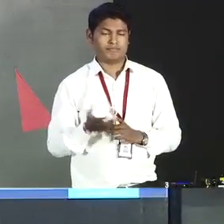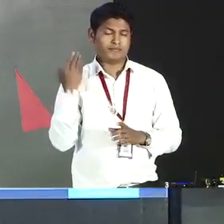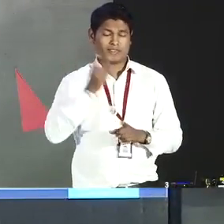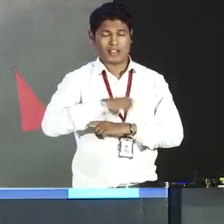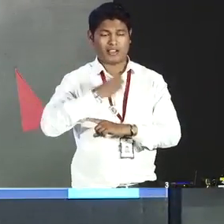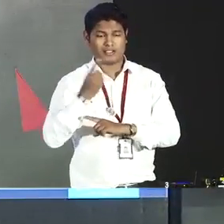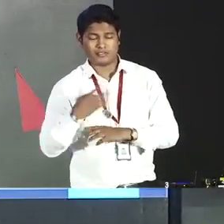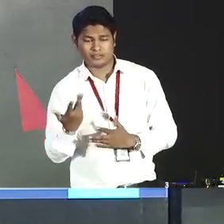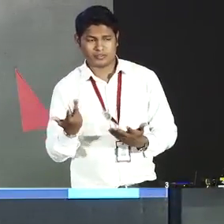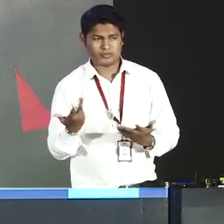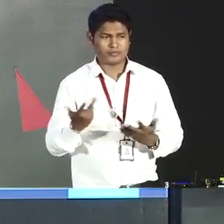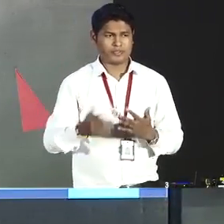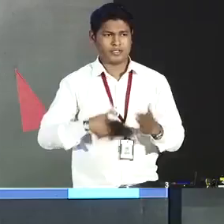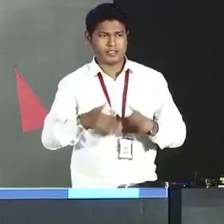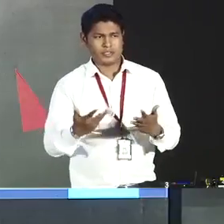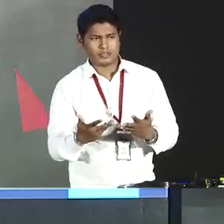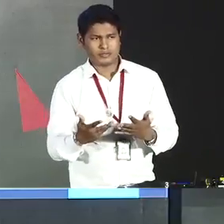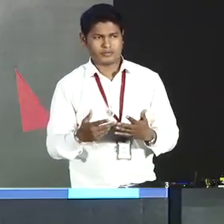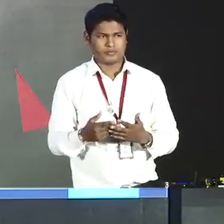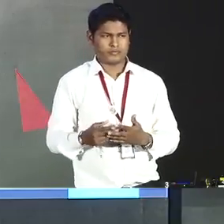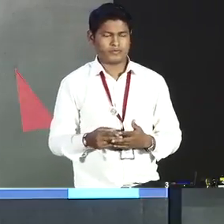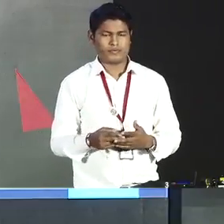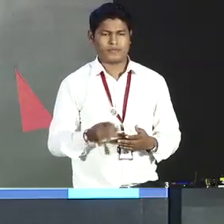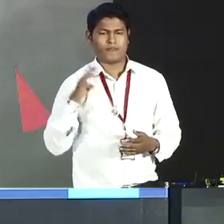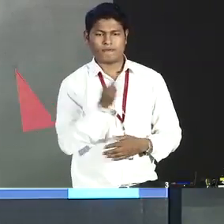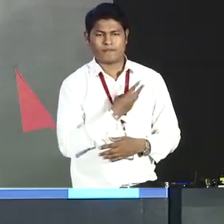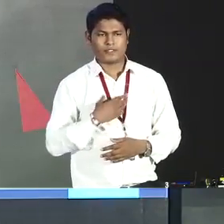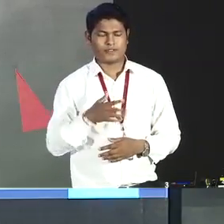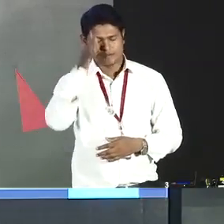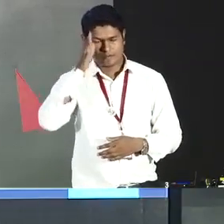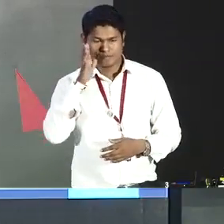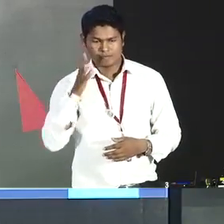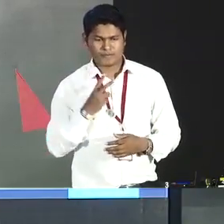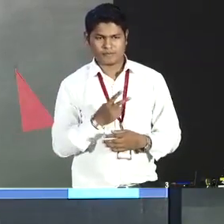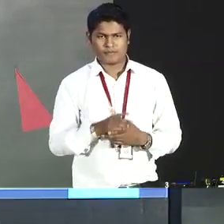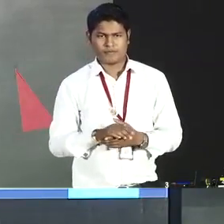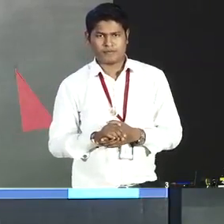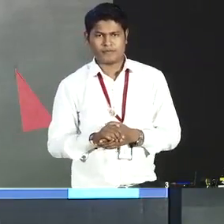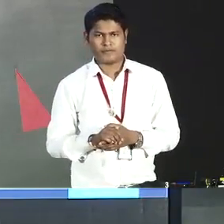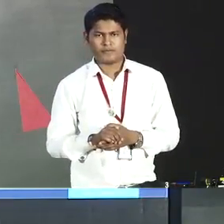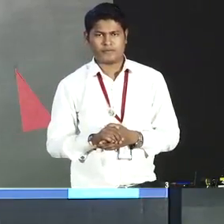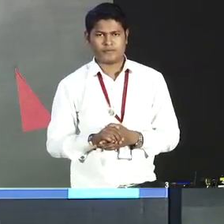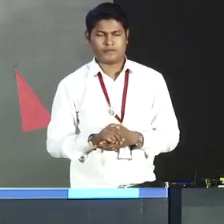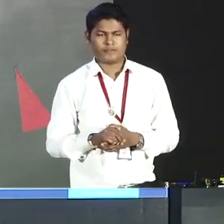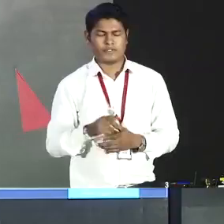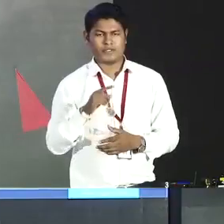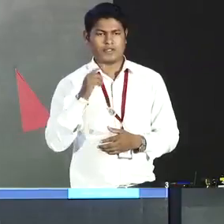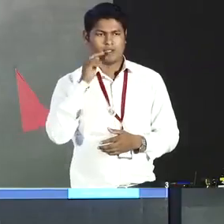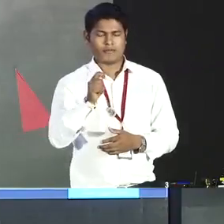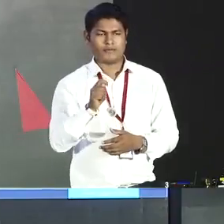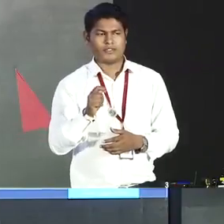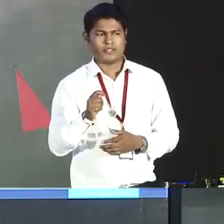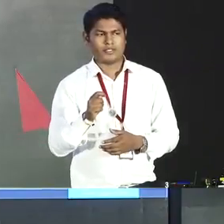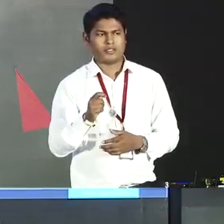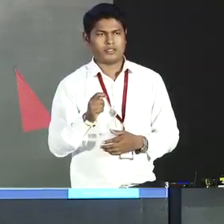we understand the diagnosis of other kids, we can start to tell parents years ahead of time to think the